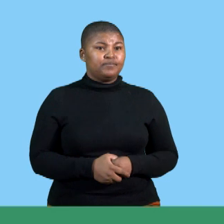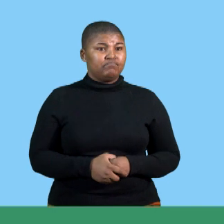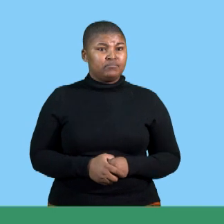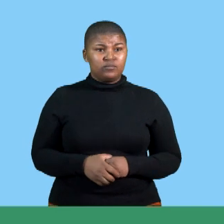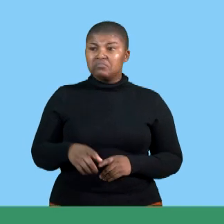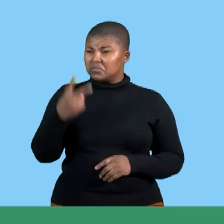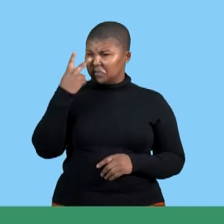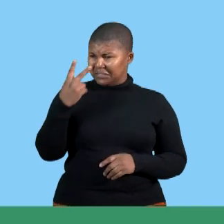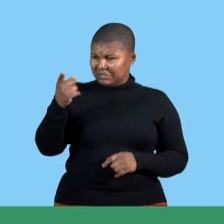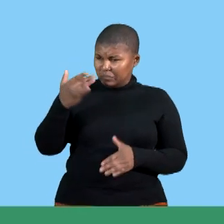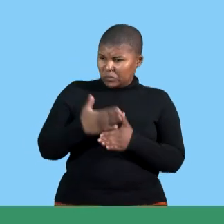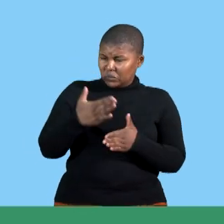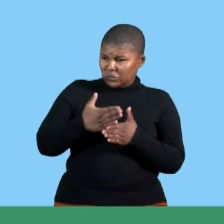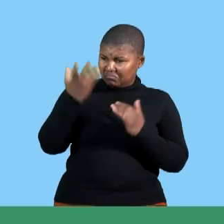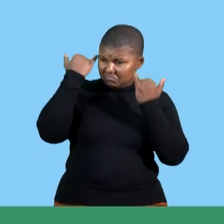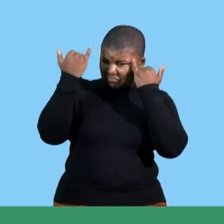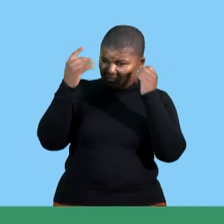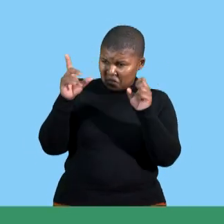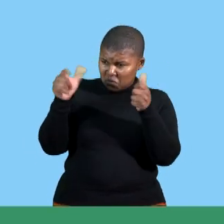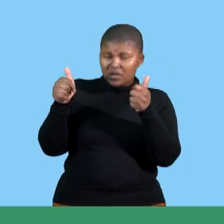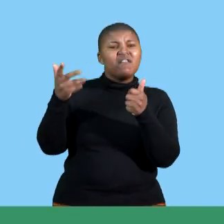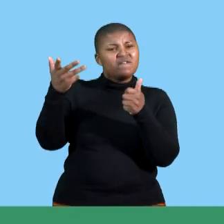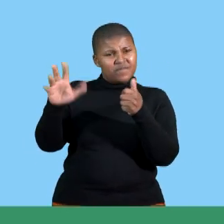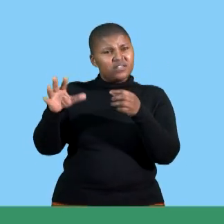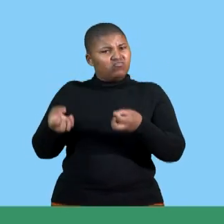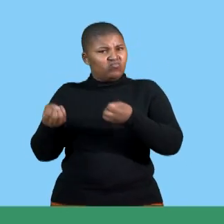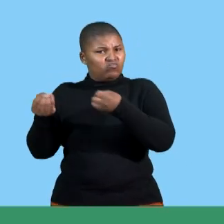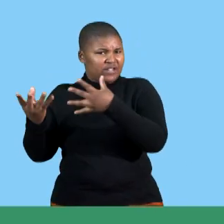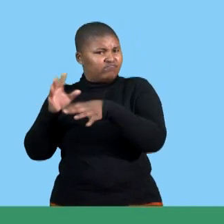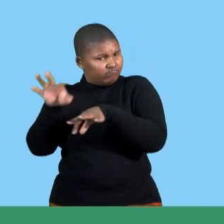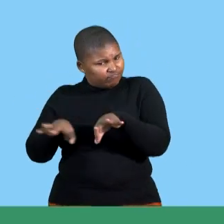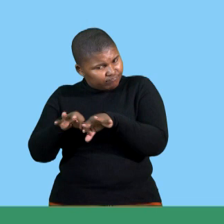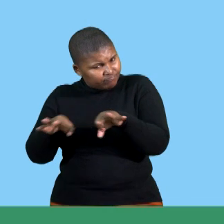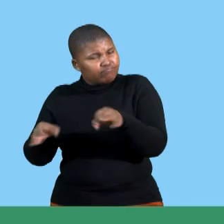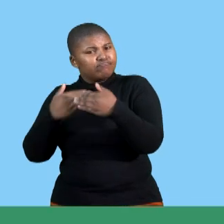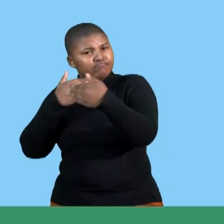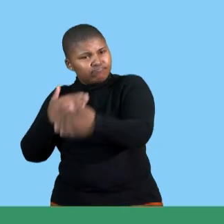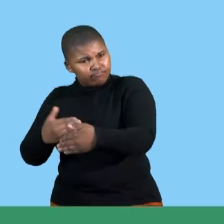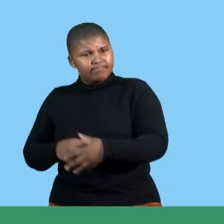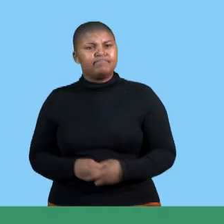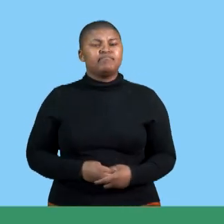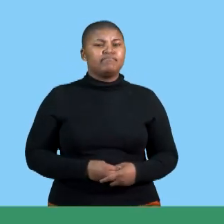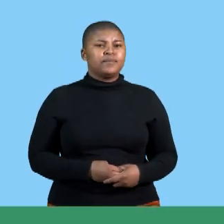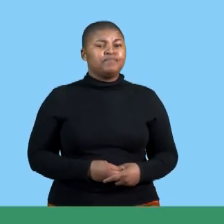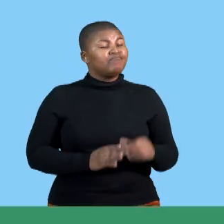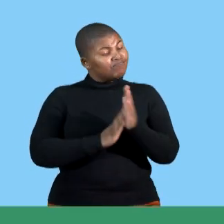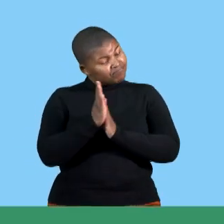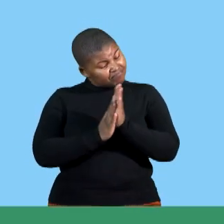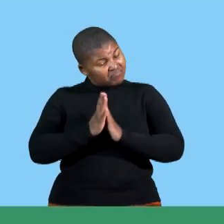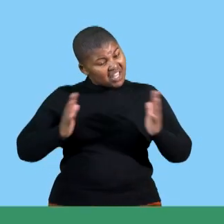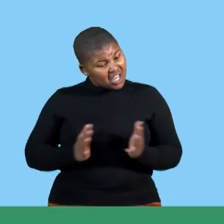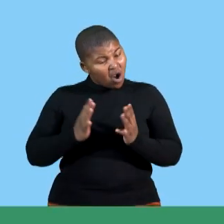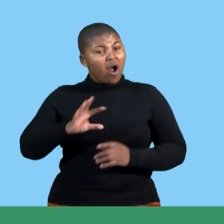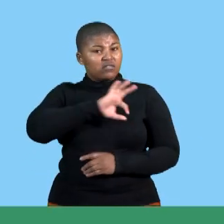Recognize and reward achievement. Encourage employees to express their ideas and take